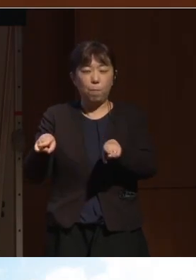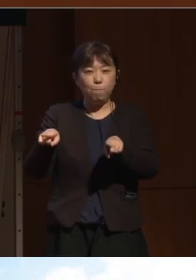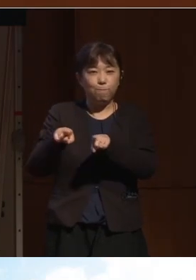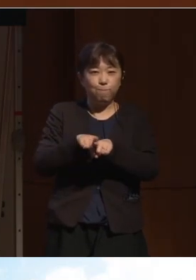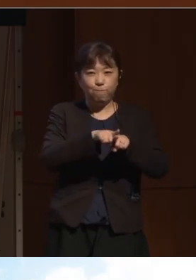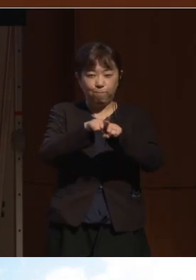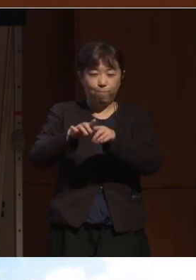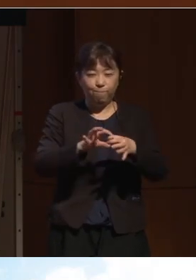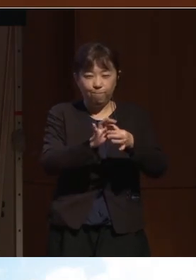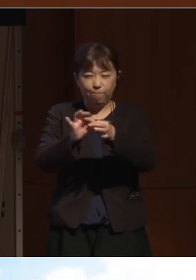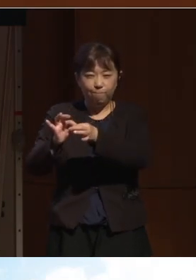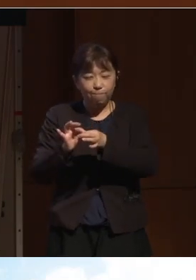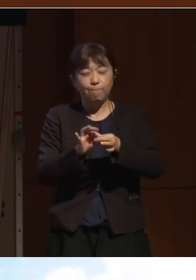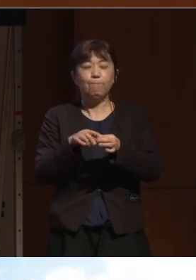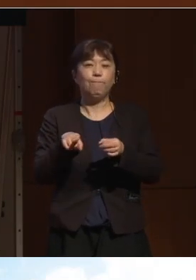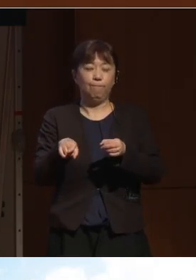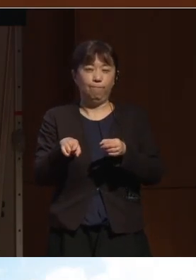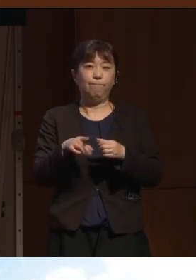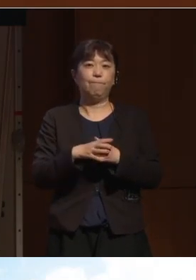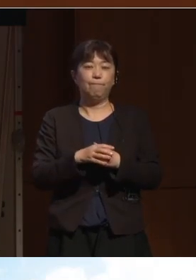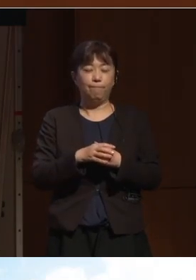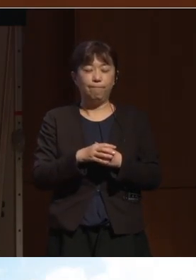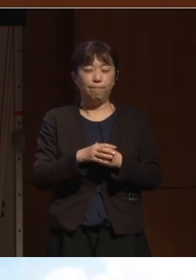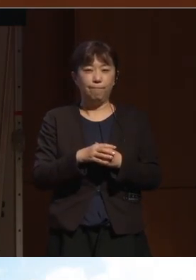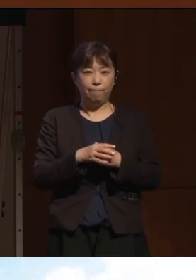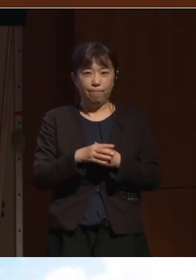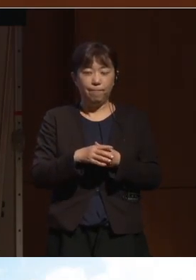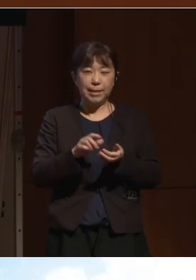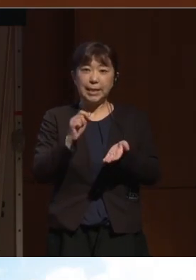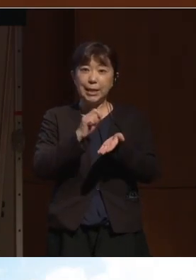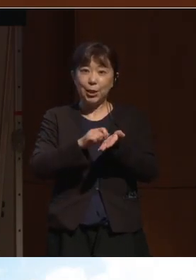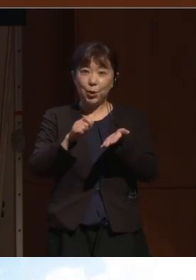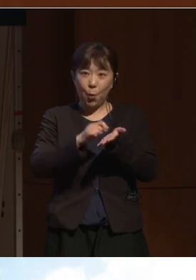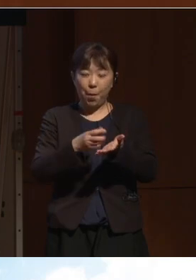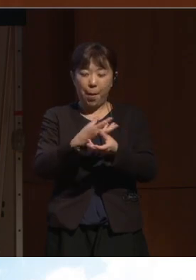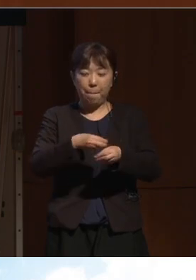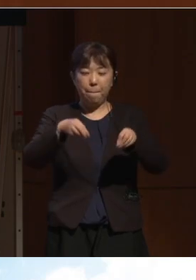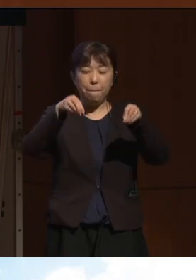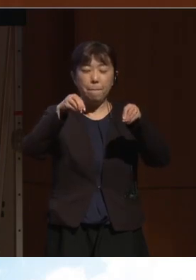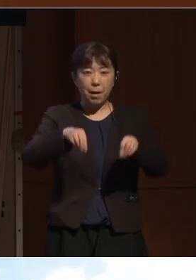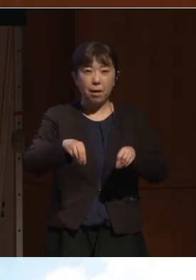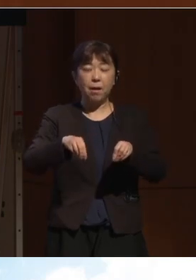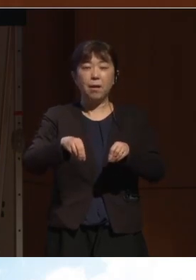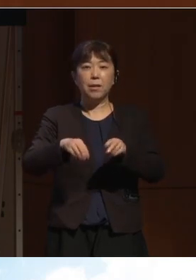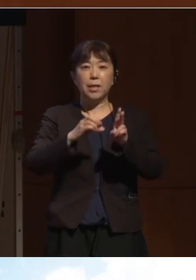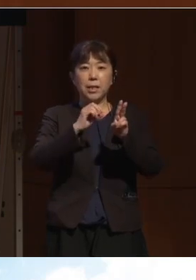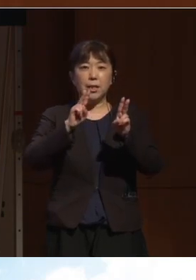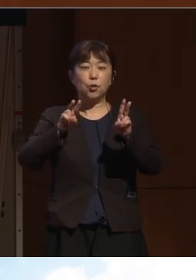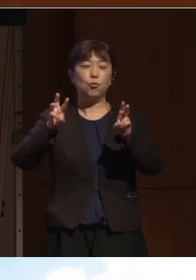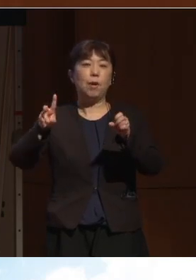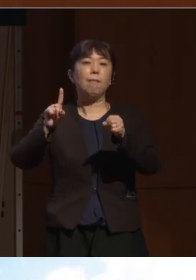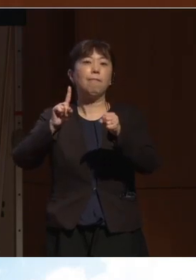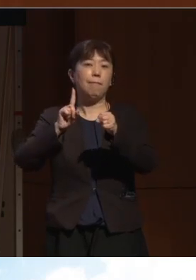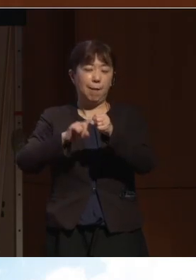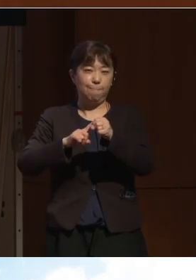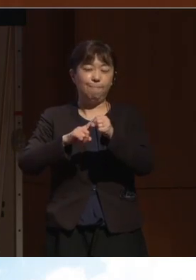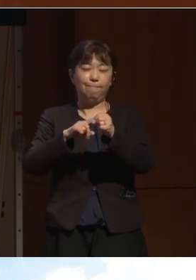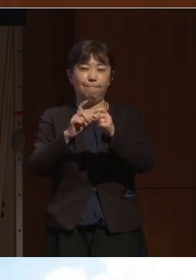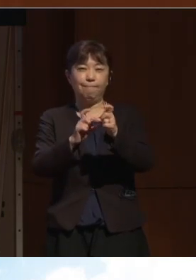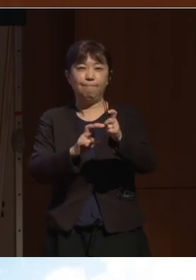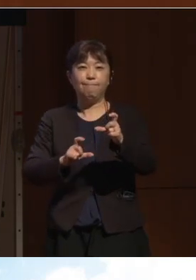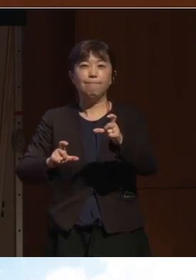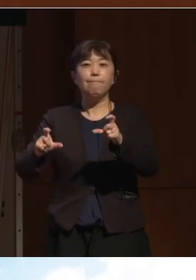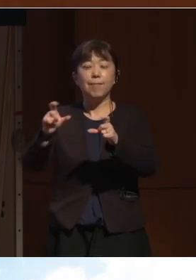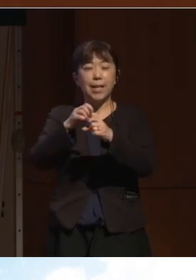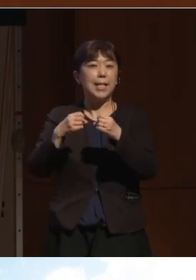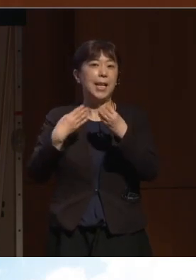2023. AMED's collaboration with the NIHR builds on that, and it pushes further into the clinical, the translational,